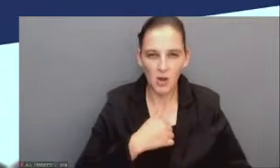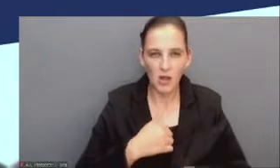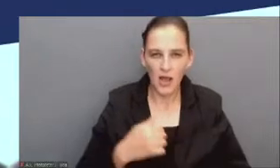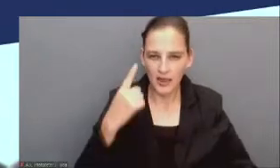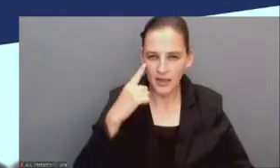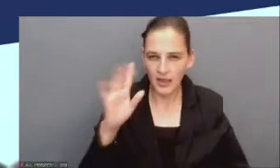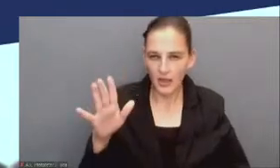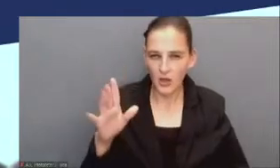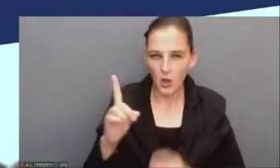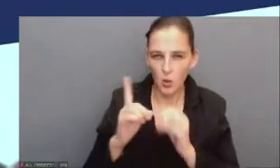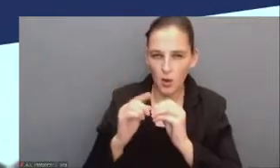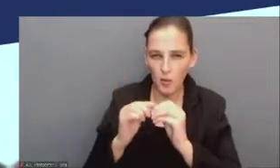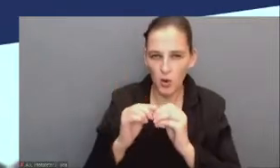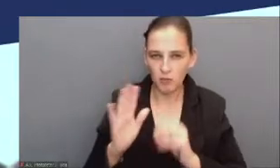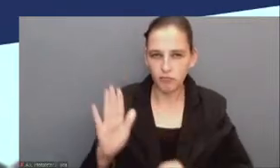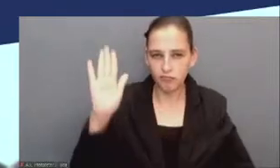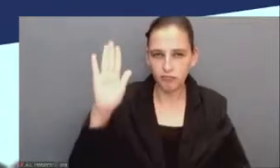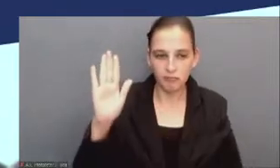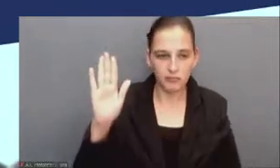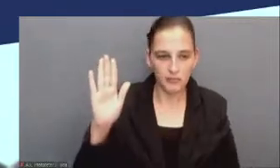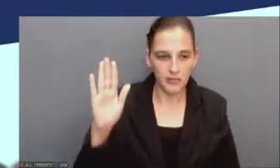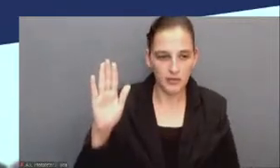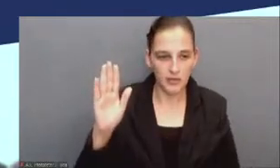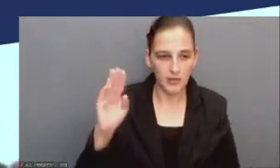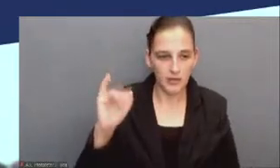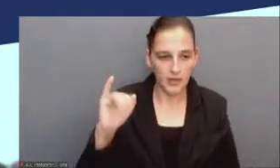more subcommittee member, Mr. Imperato.